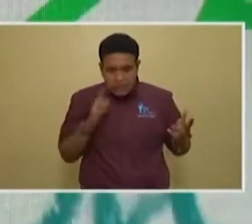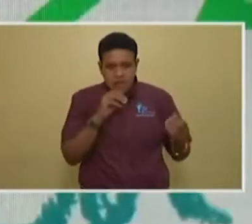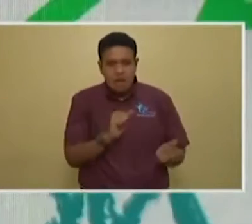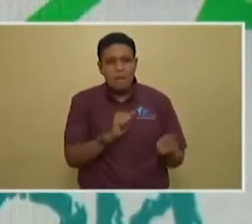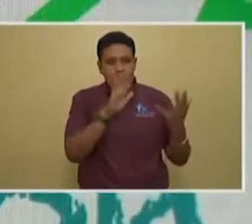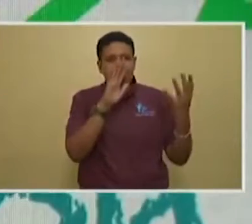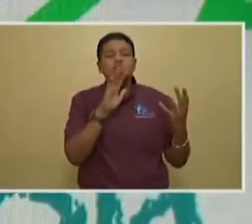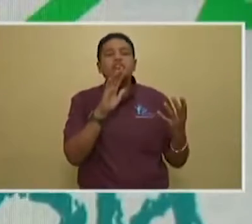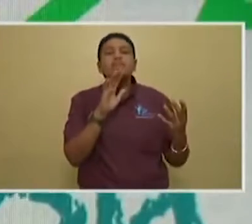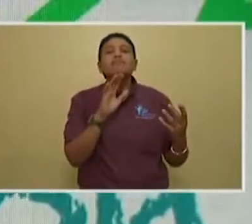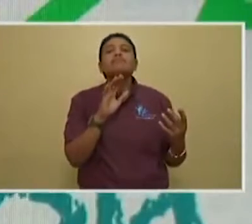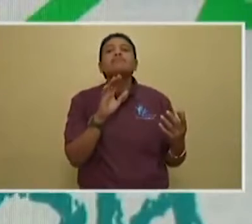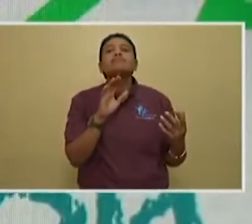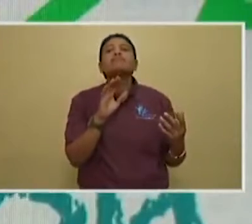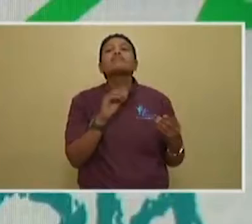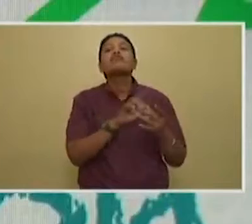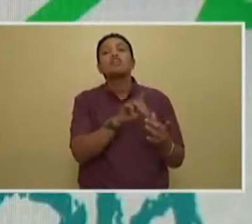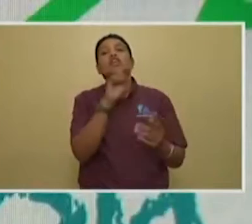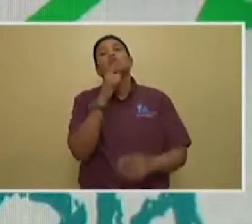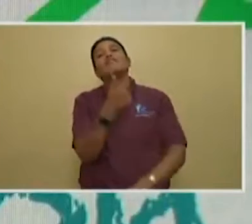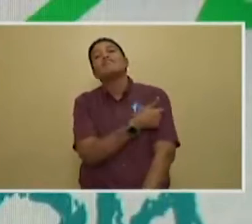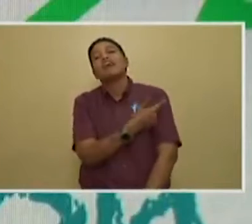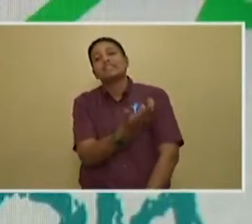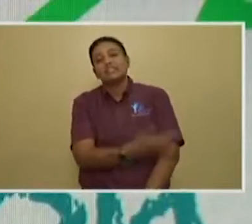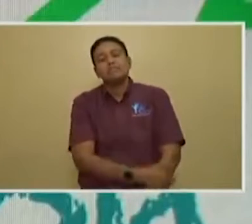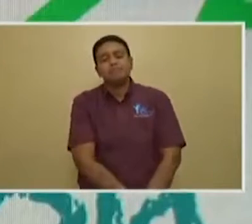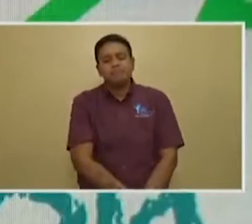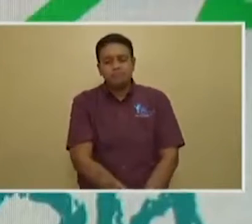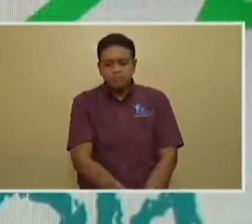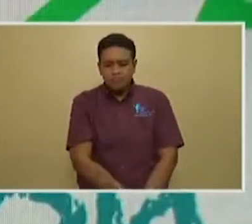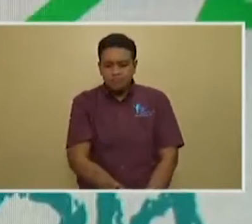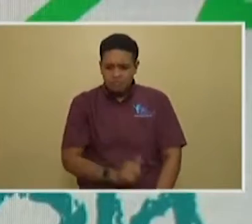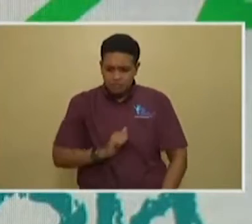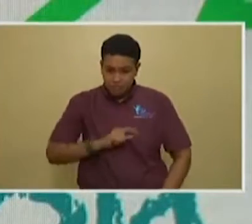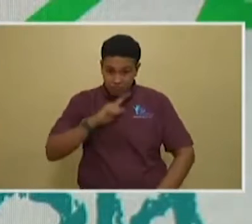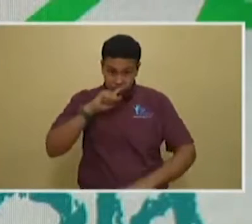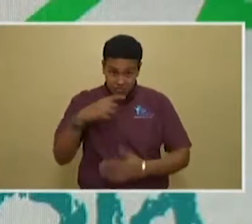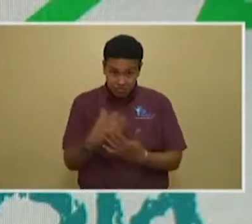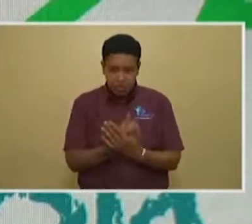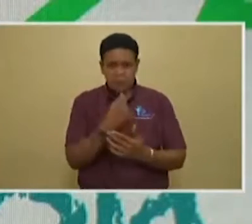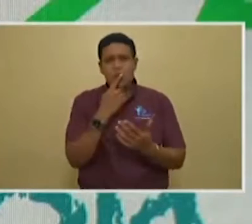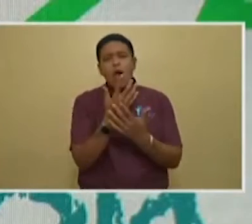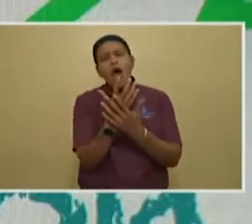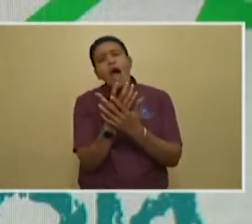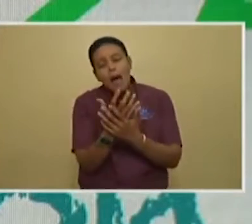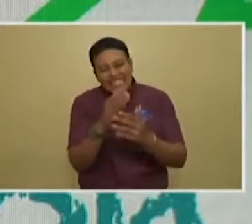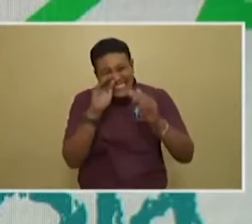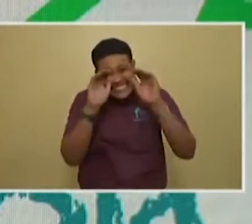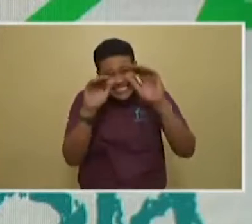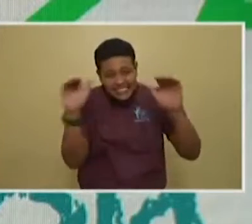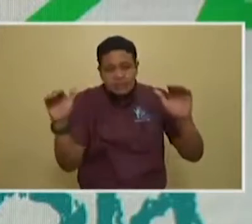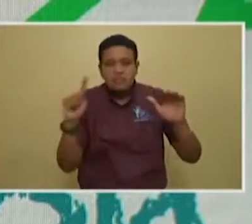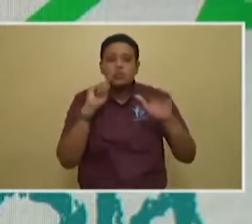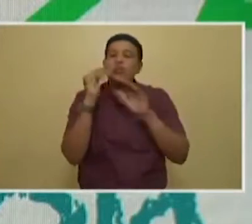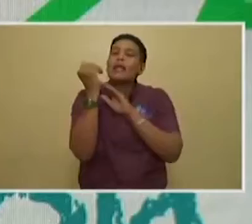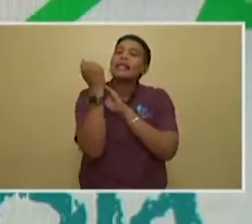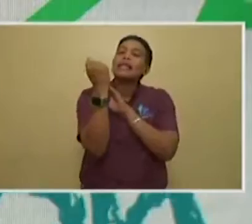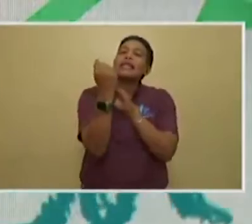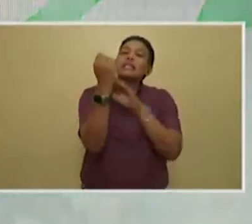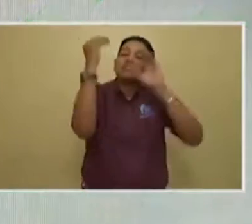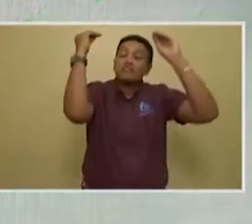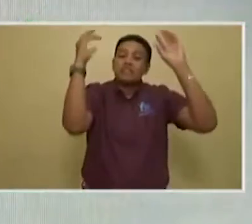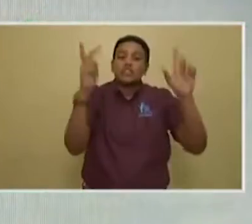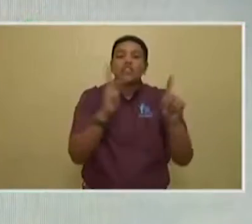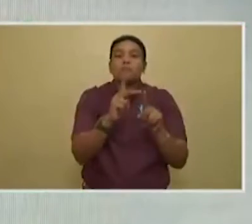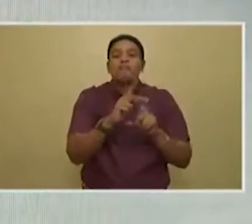approach to the vaccines. I want to take the opportunity to appeal to the leaders of the teaching